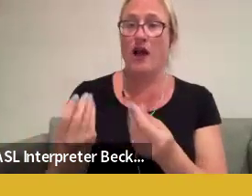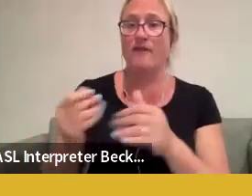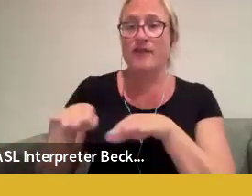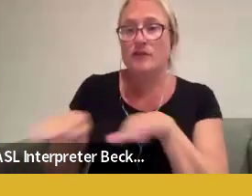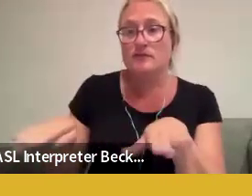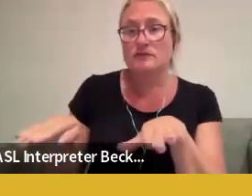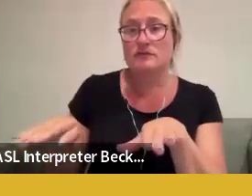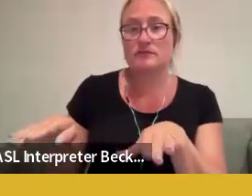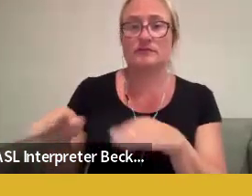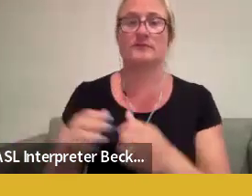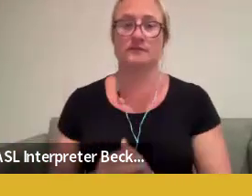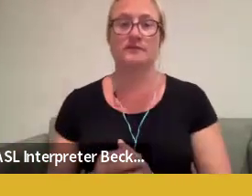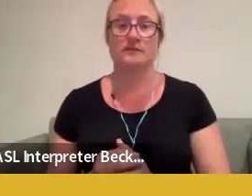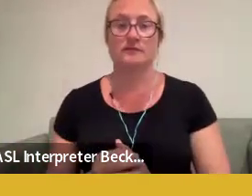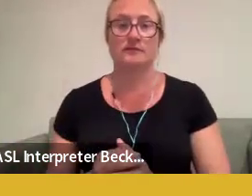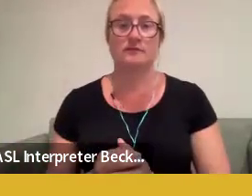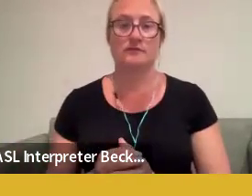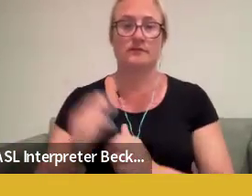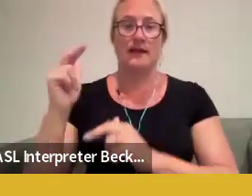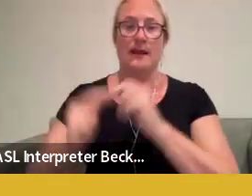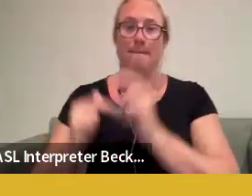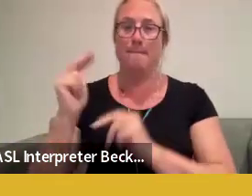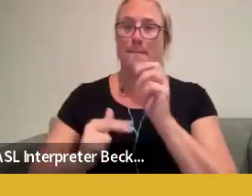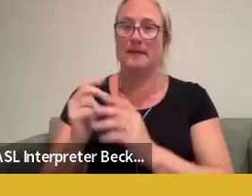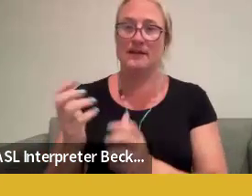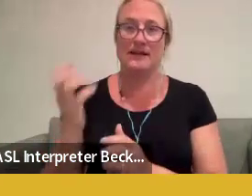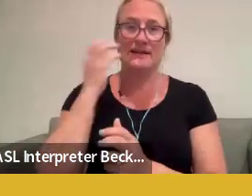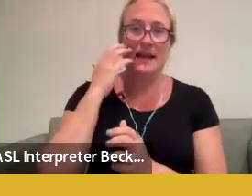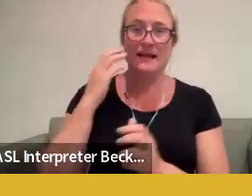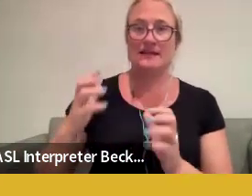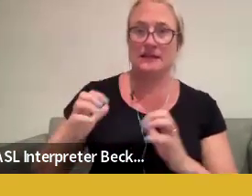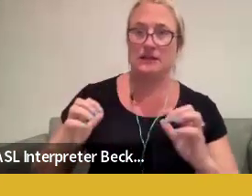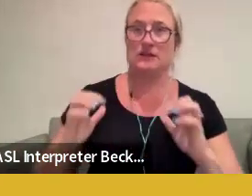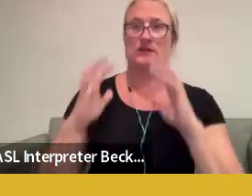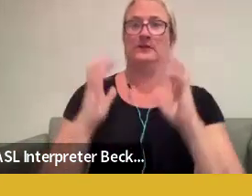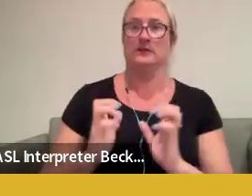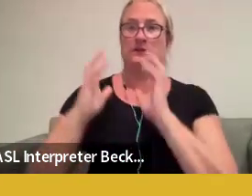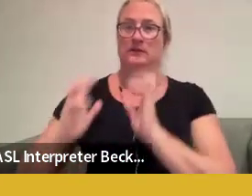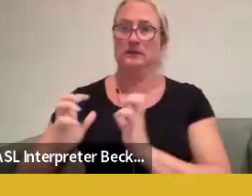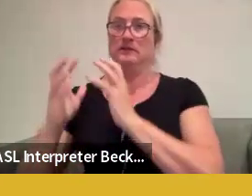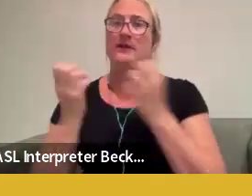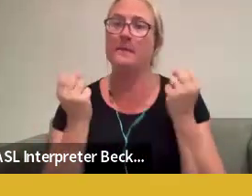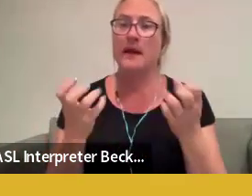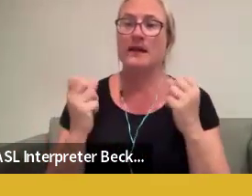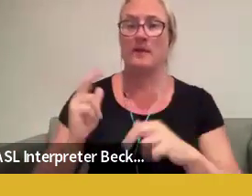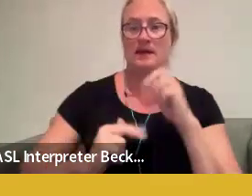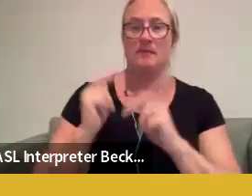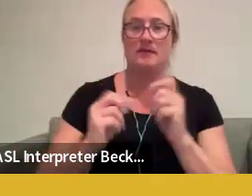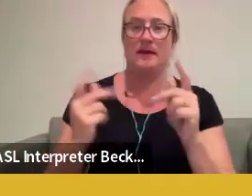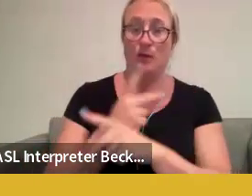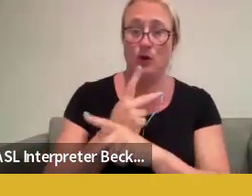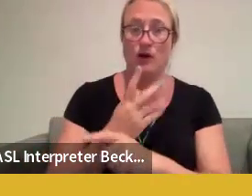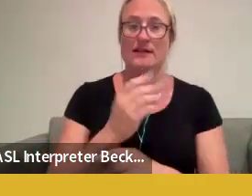is outside. Building density, we talked about the fact that Philly has more buildings, can make it hotter,